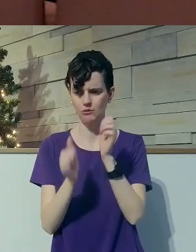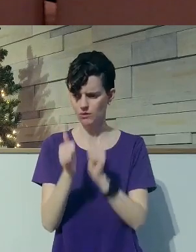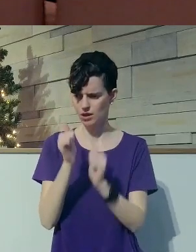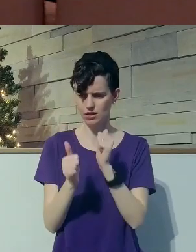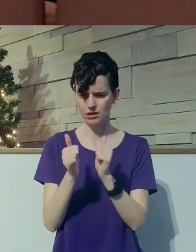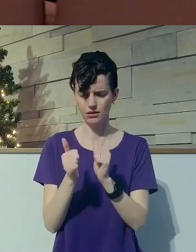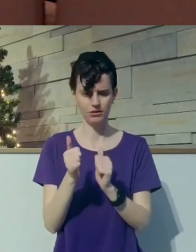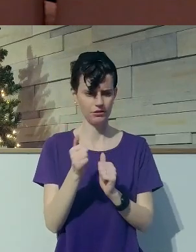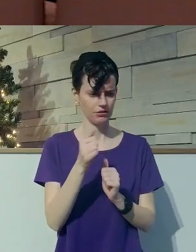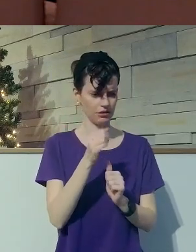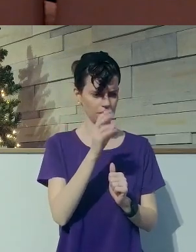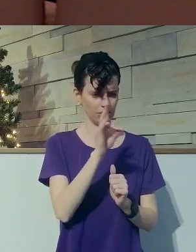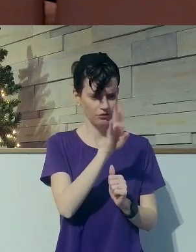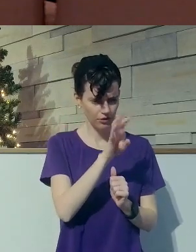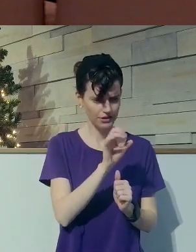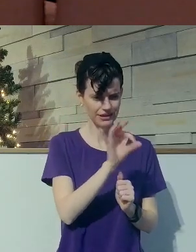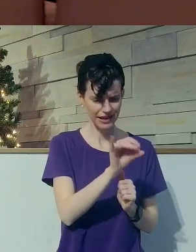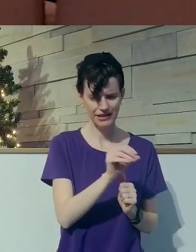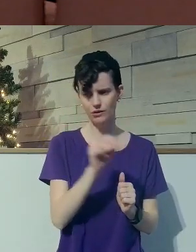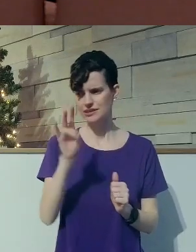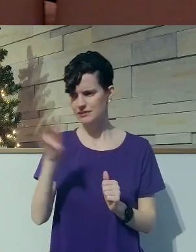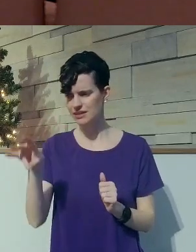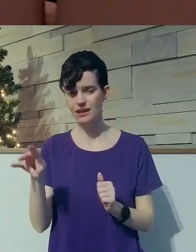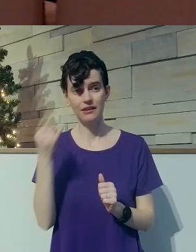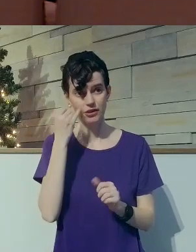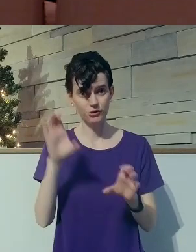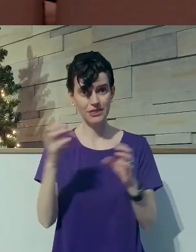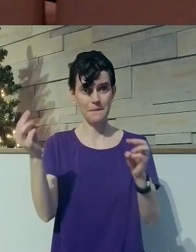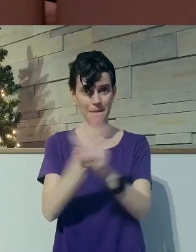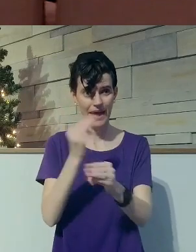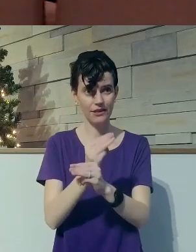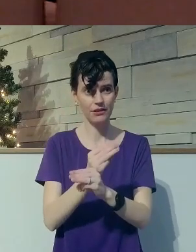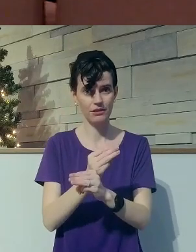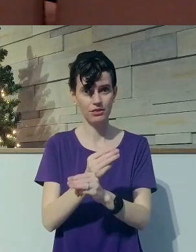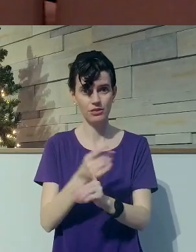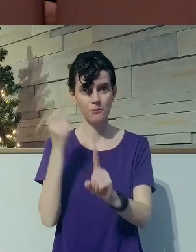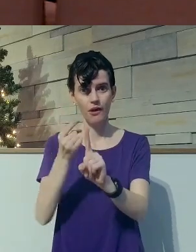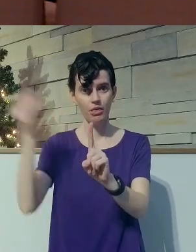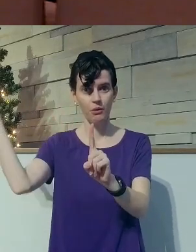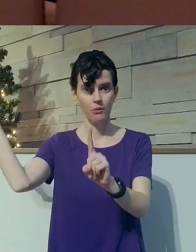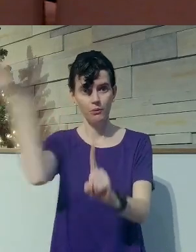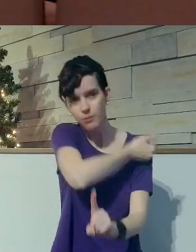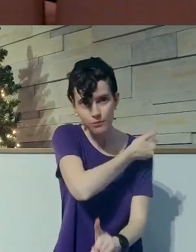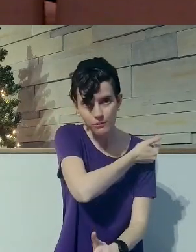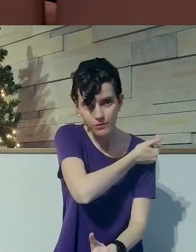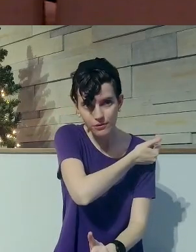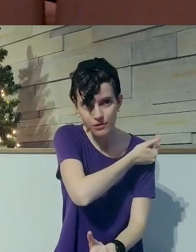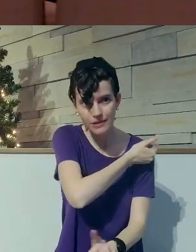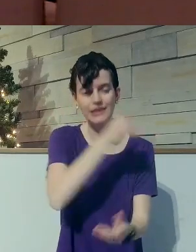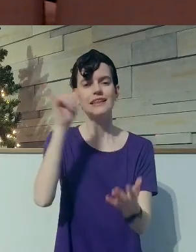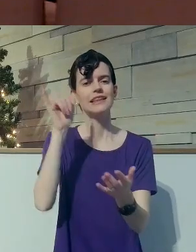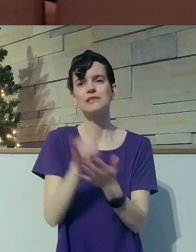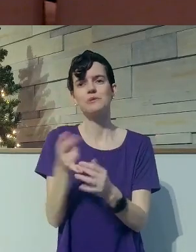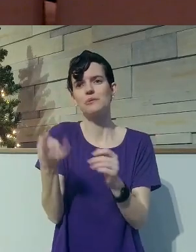it? 490 or 77? If you're doing that, you're missing the point. And I think this is one of